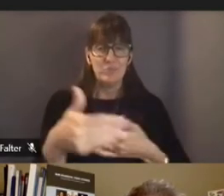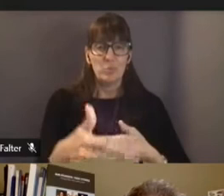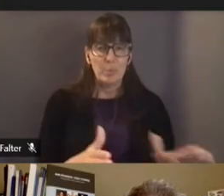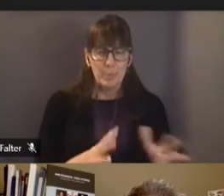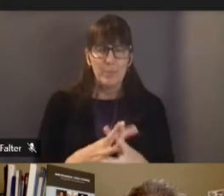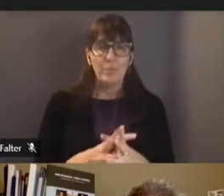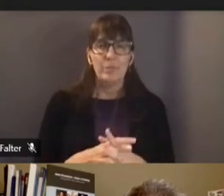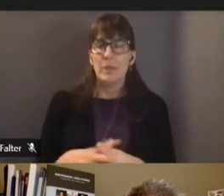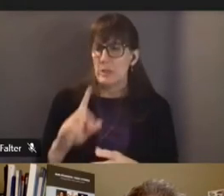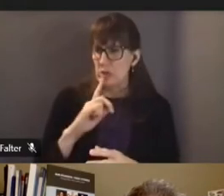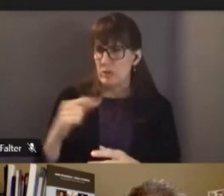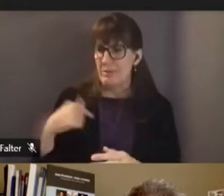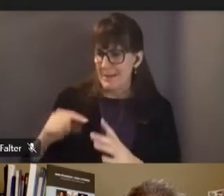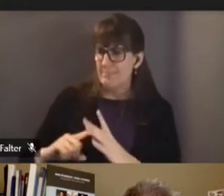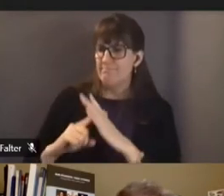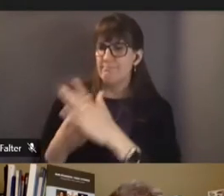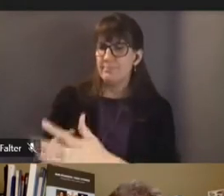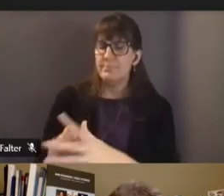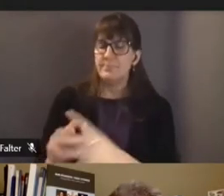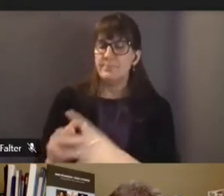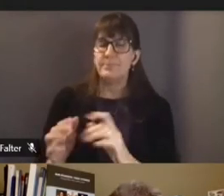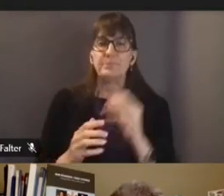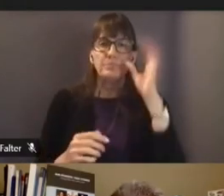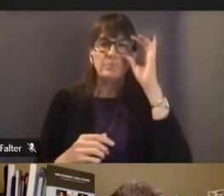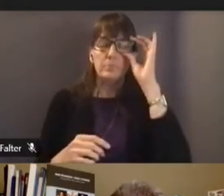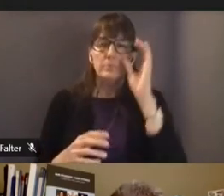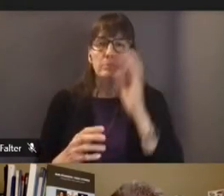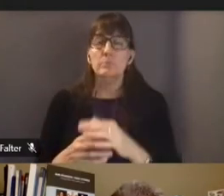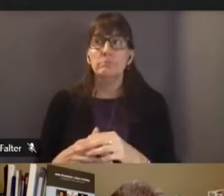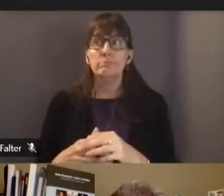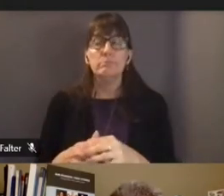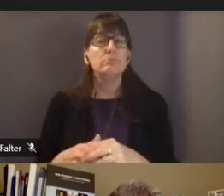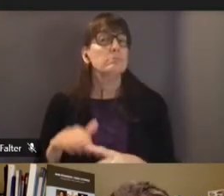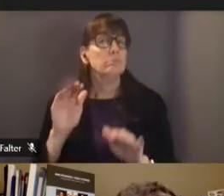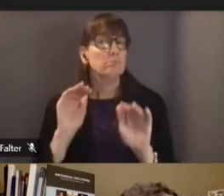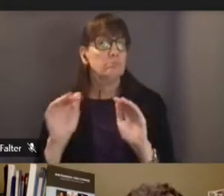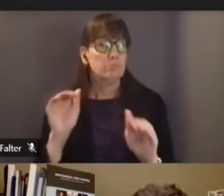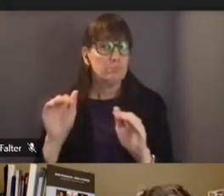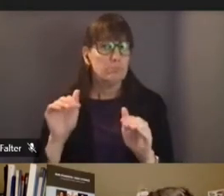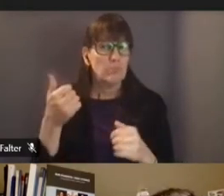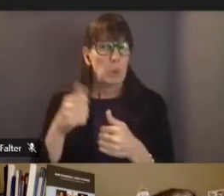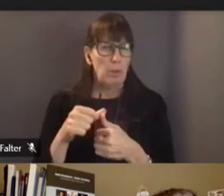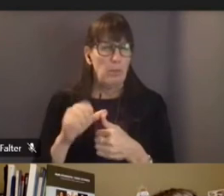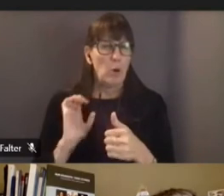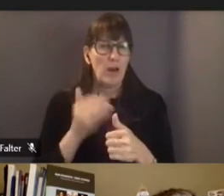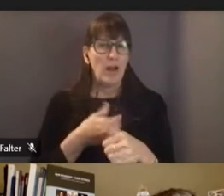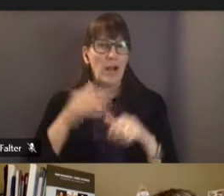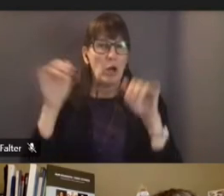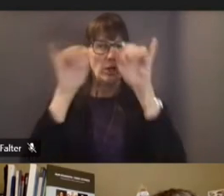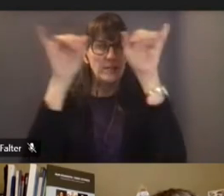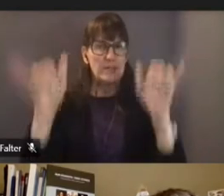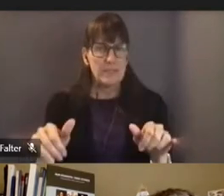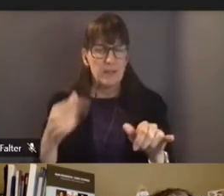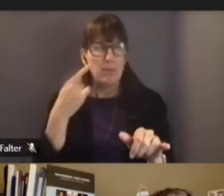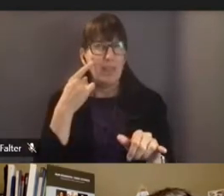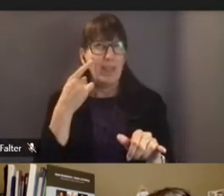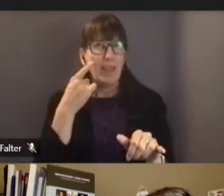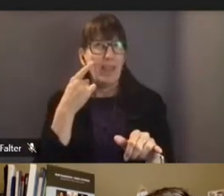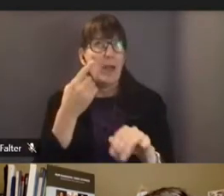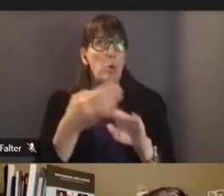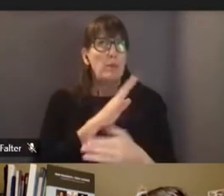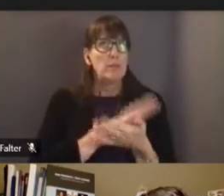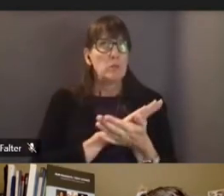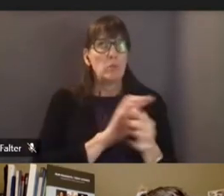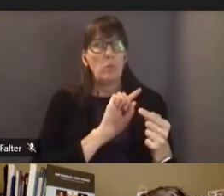Sure, I can begin. So remember, when we think about our system, we think about preschool through grade 12. So that's going to look different across